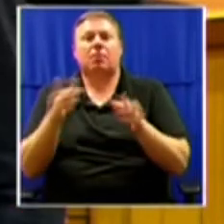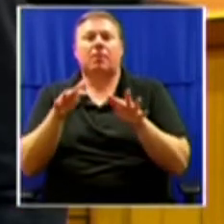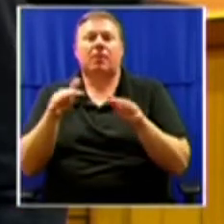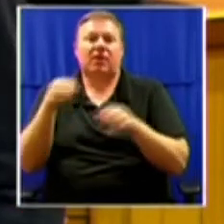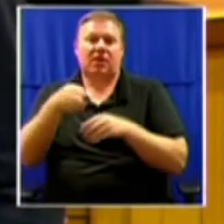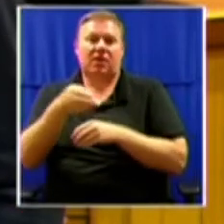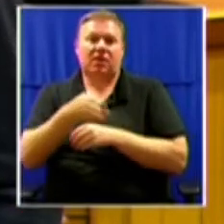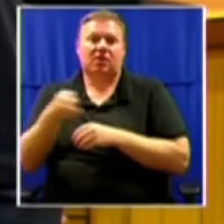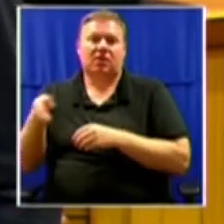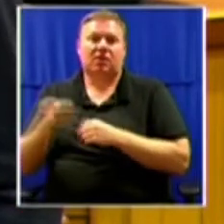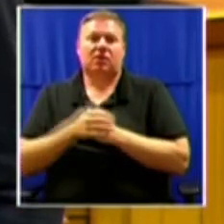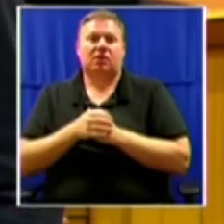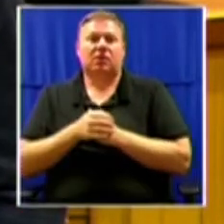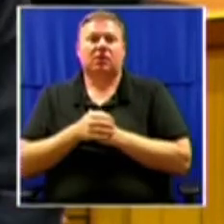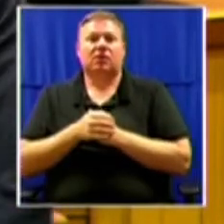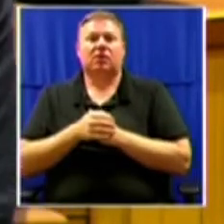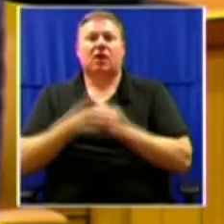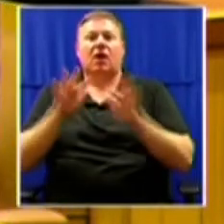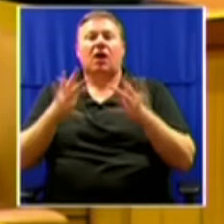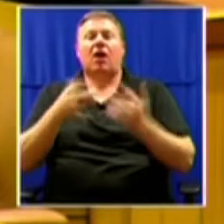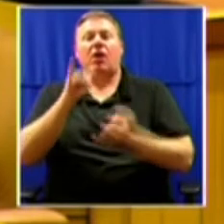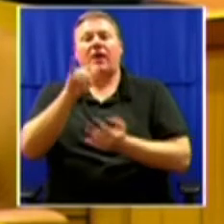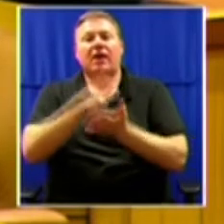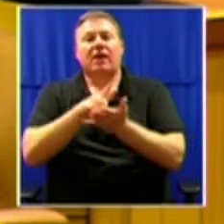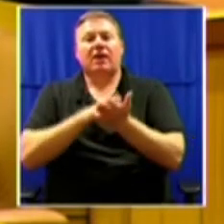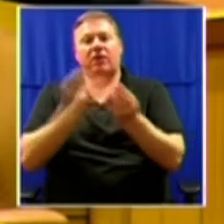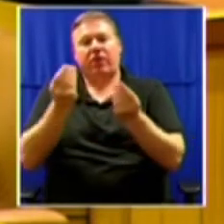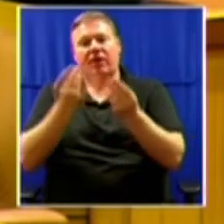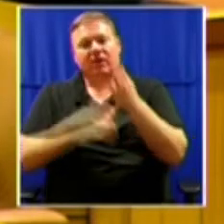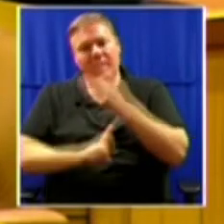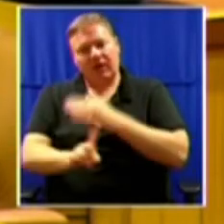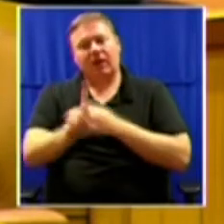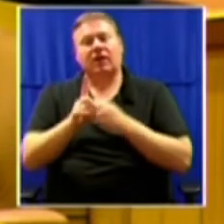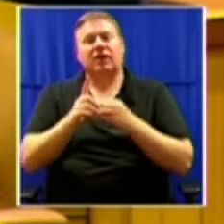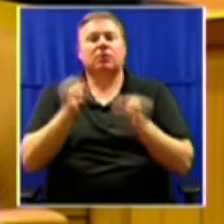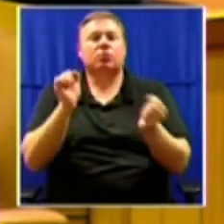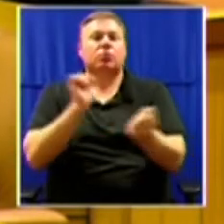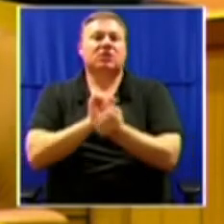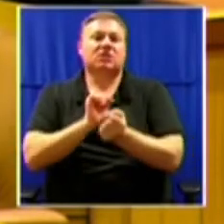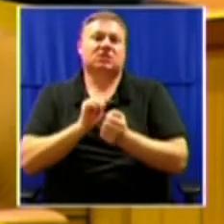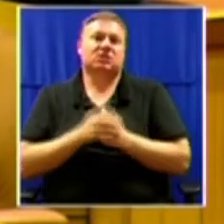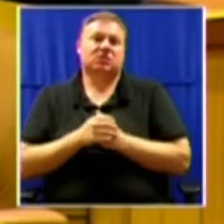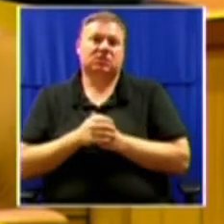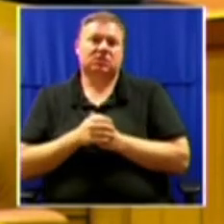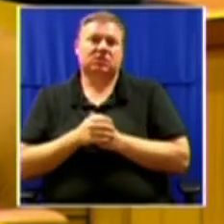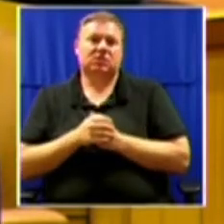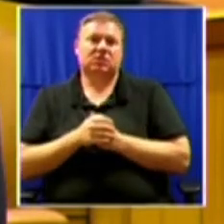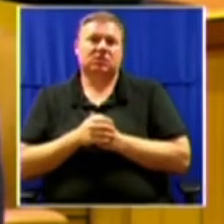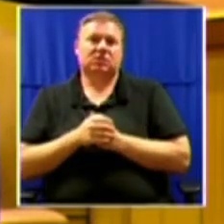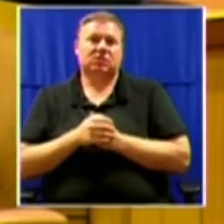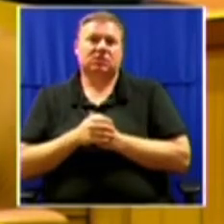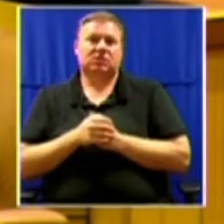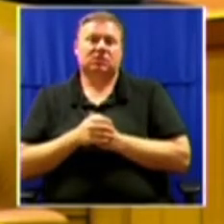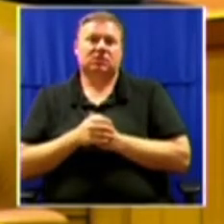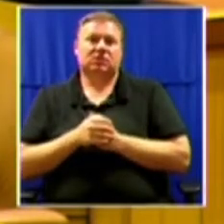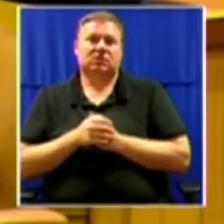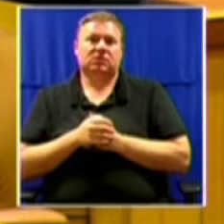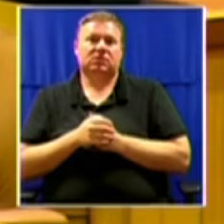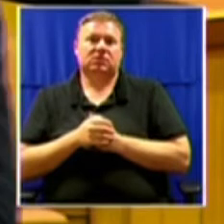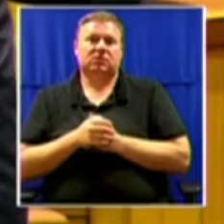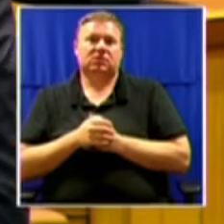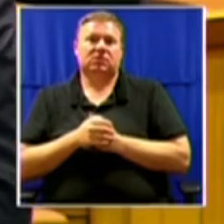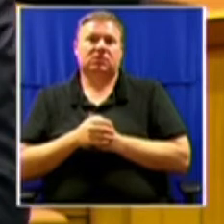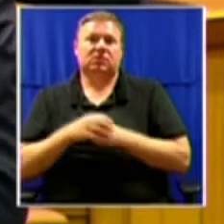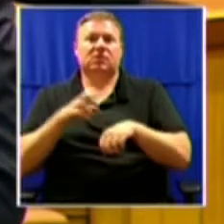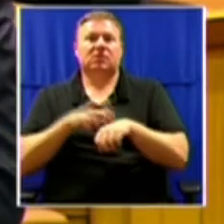enables these contrabands to come in. Obviously, this needs further work in terms